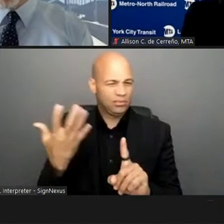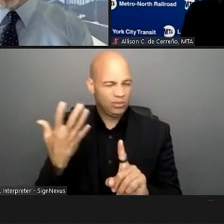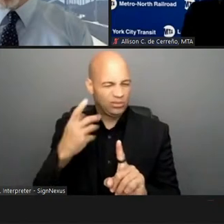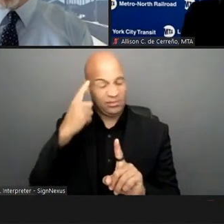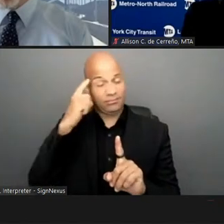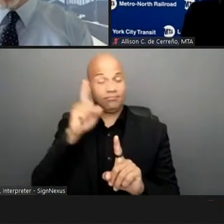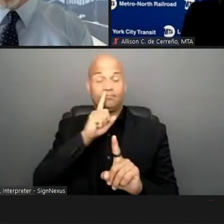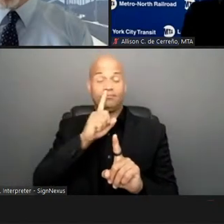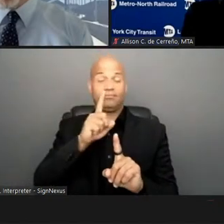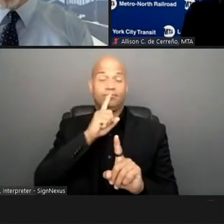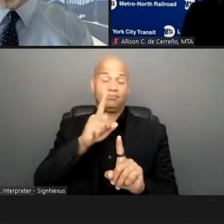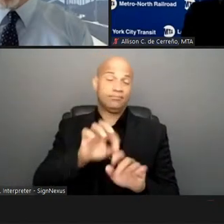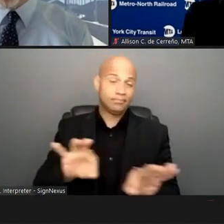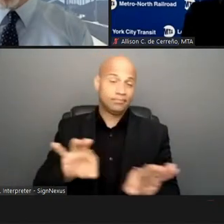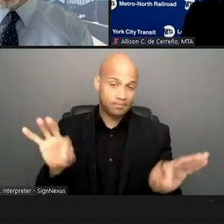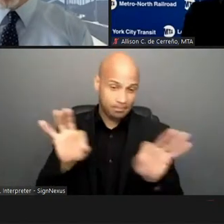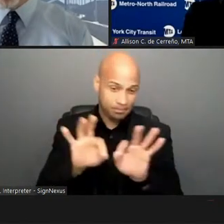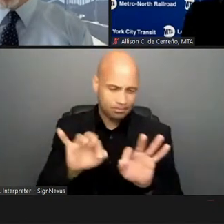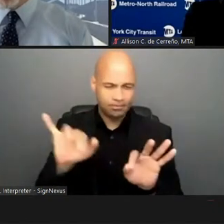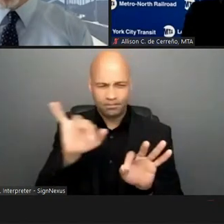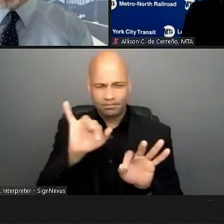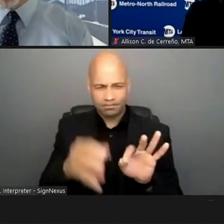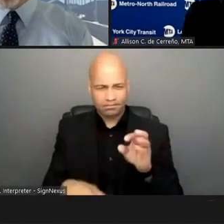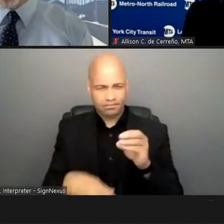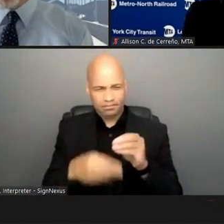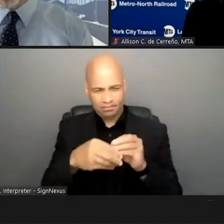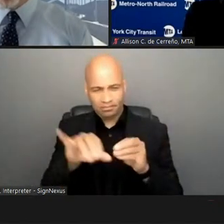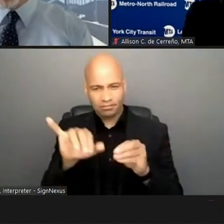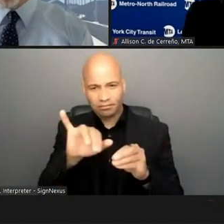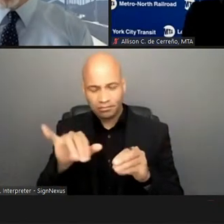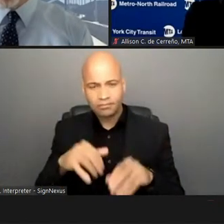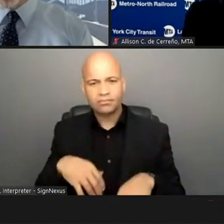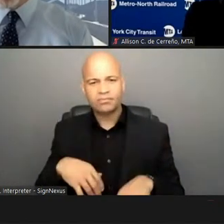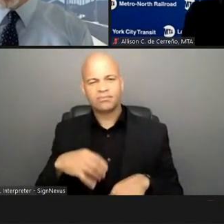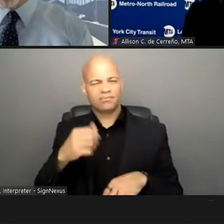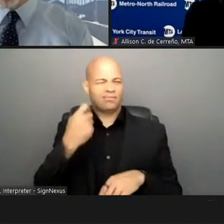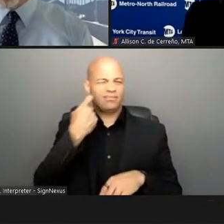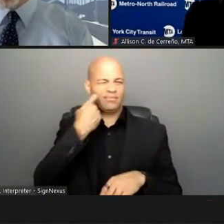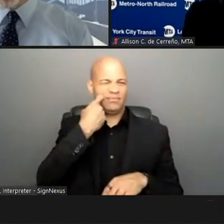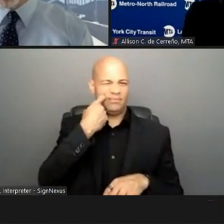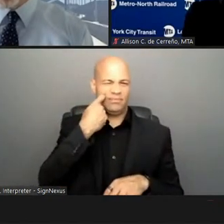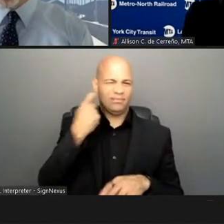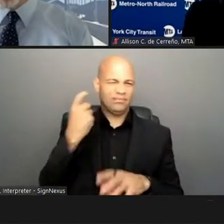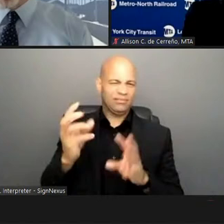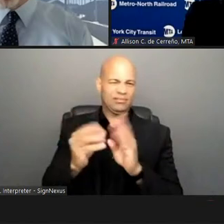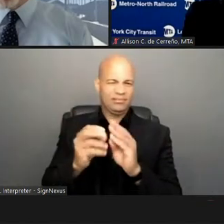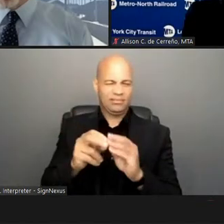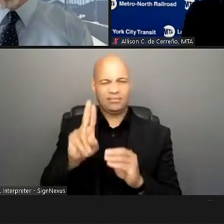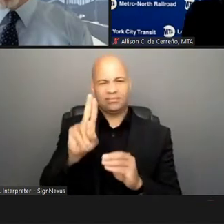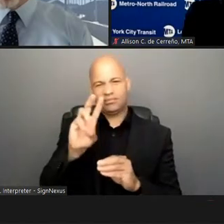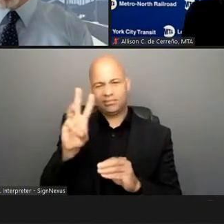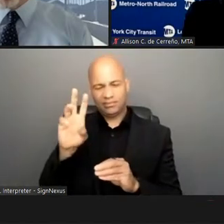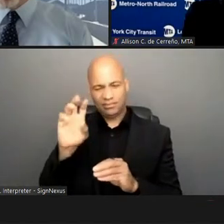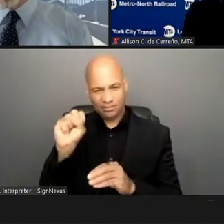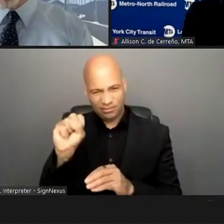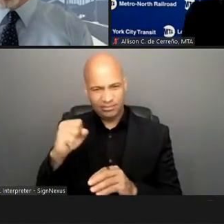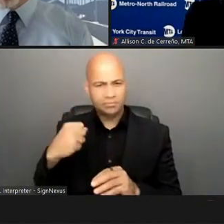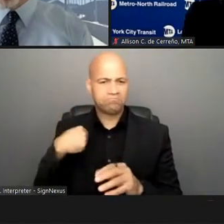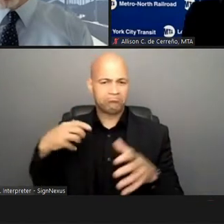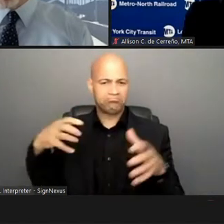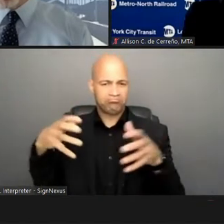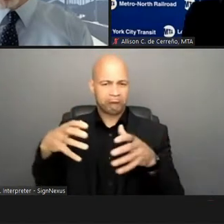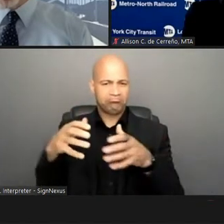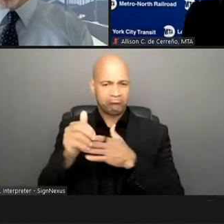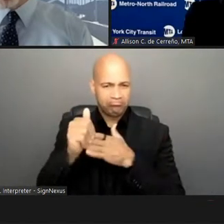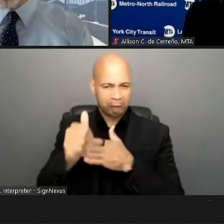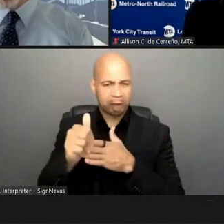important I want to say also in anticipation just the other day we had a meeting on the upper west side that I convened community board